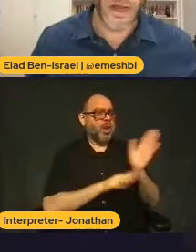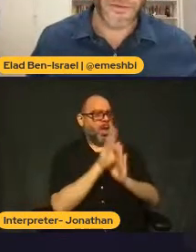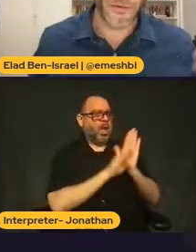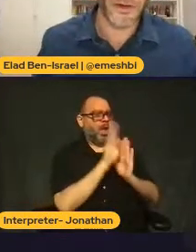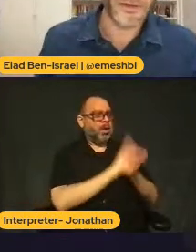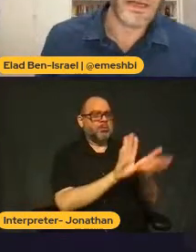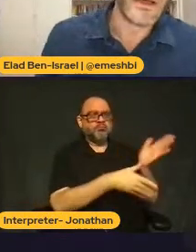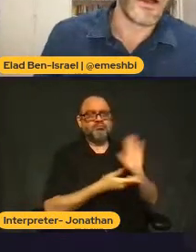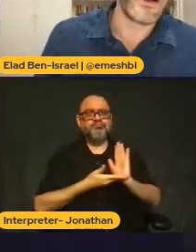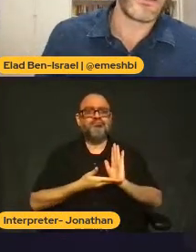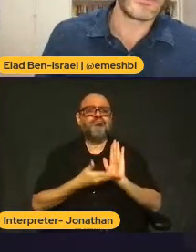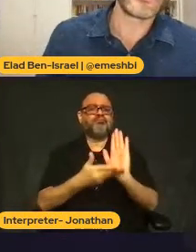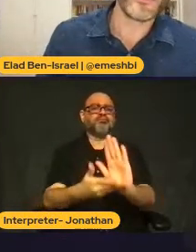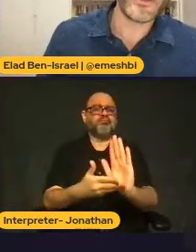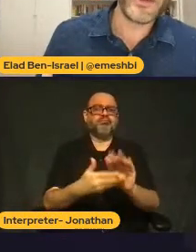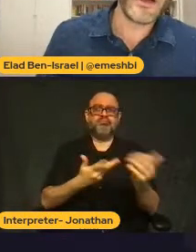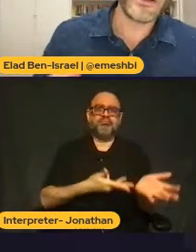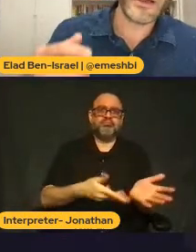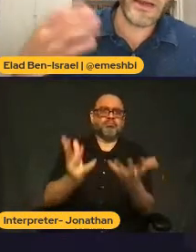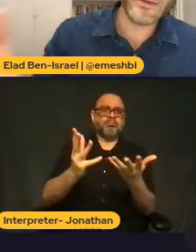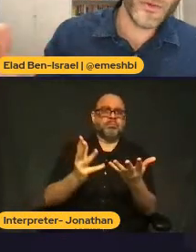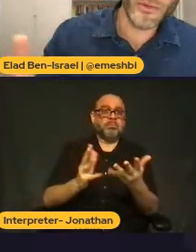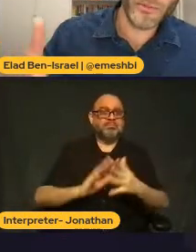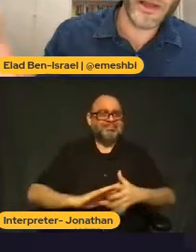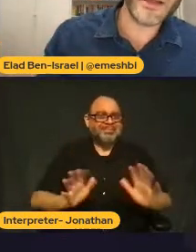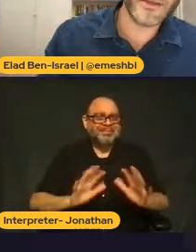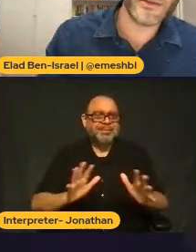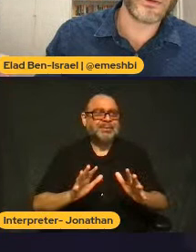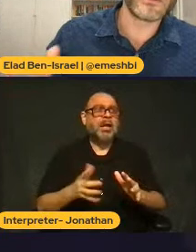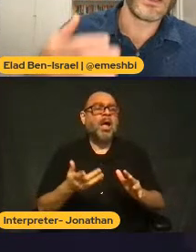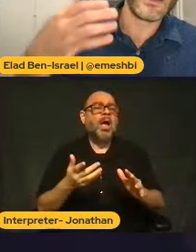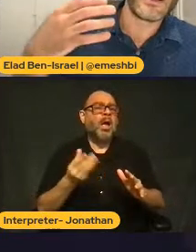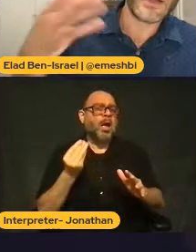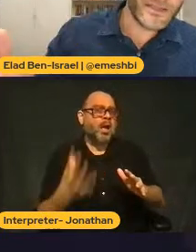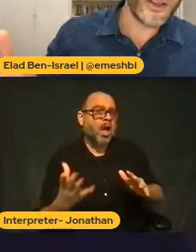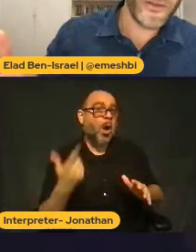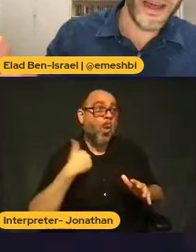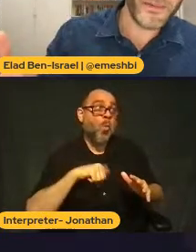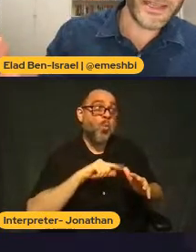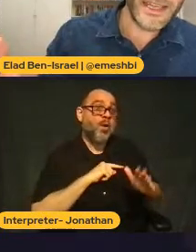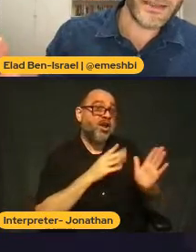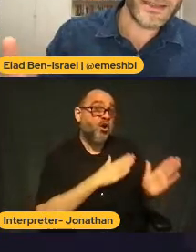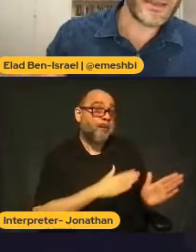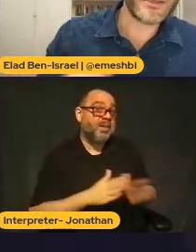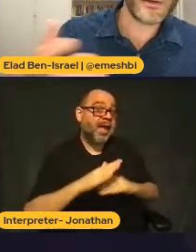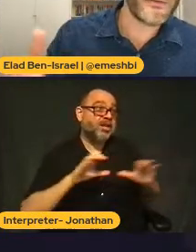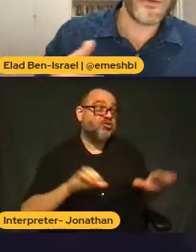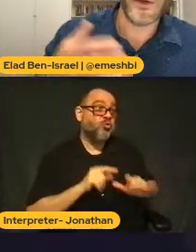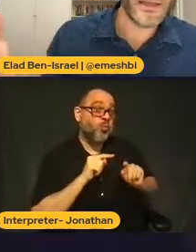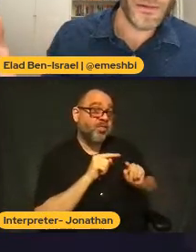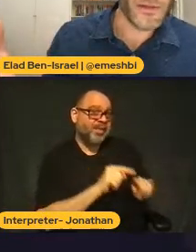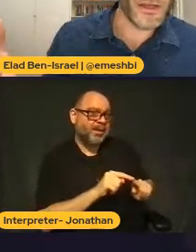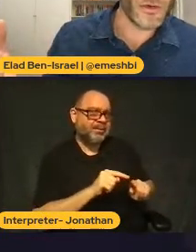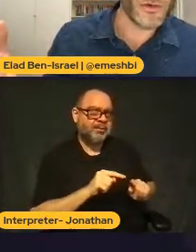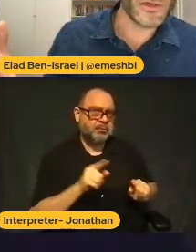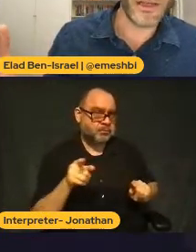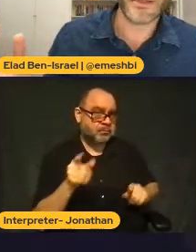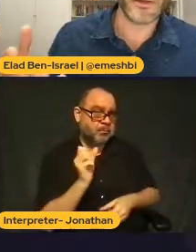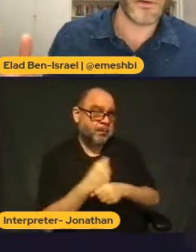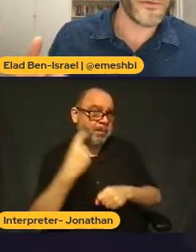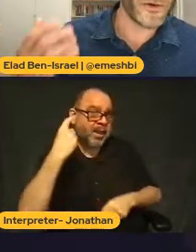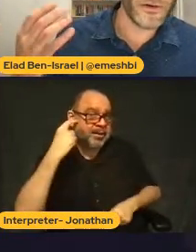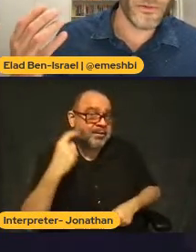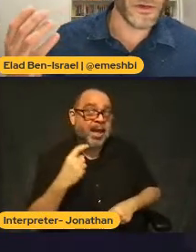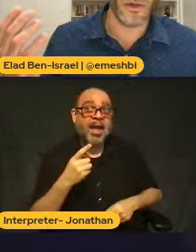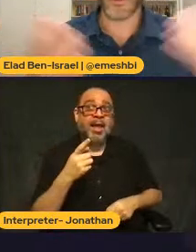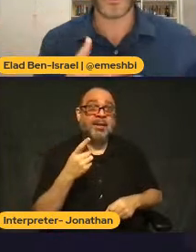wait for it. It's more about here's what we're planning to do. Let us know if that makes sense. Let us know if we forgot something huge. Let us